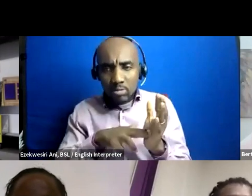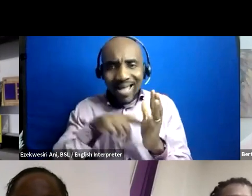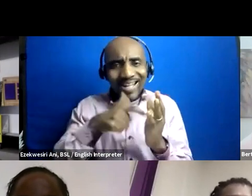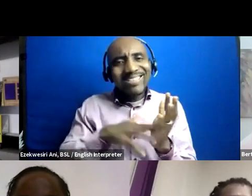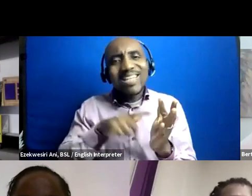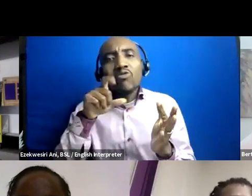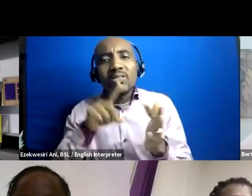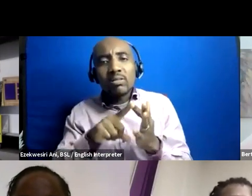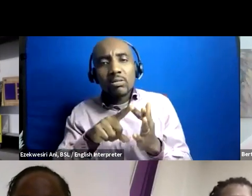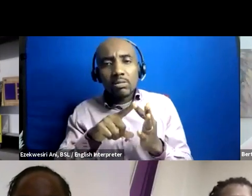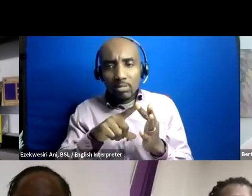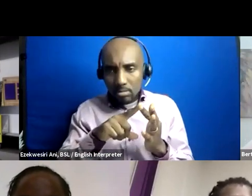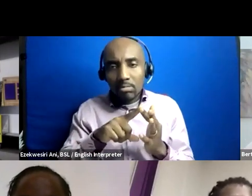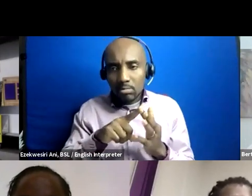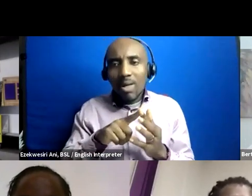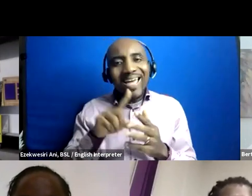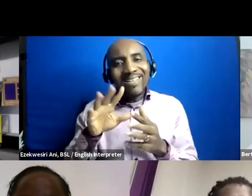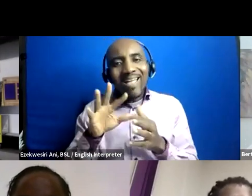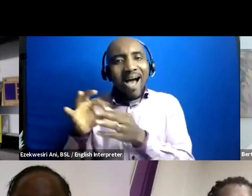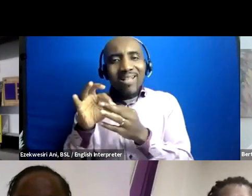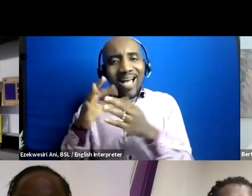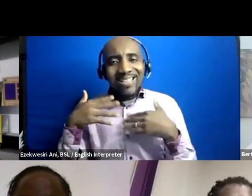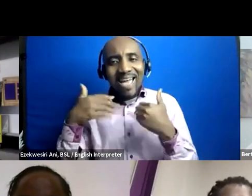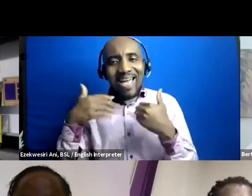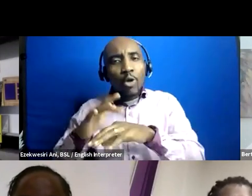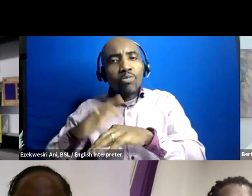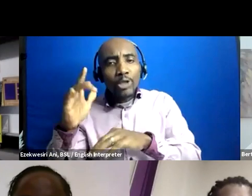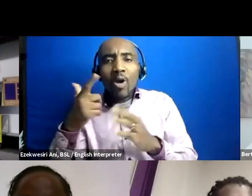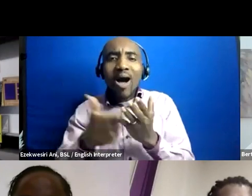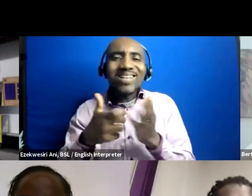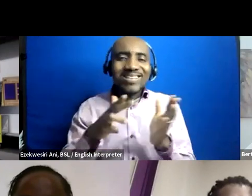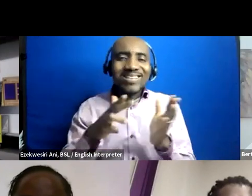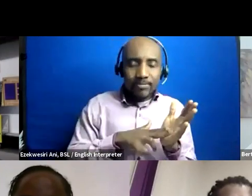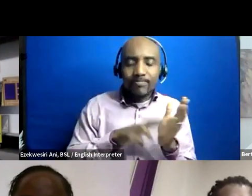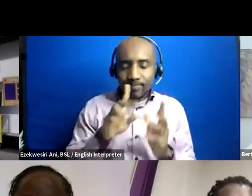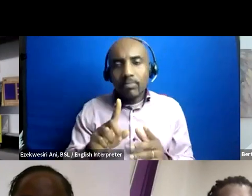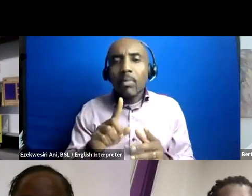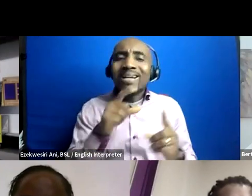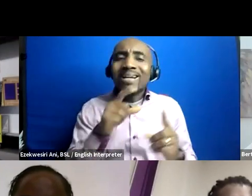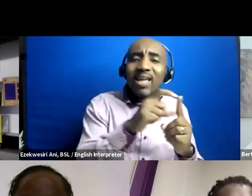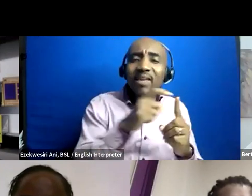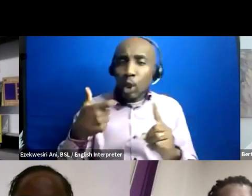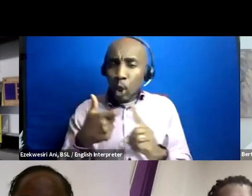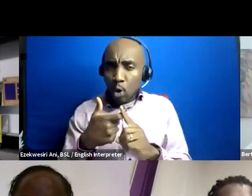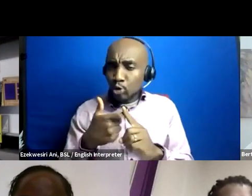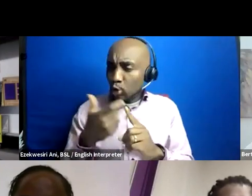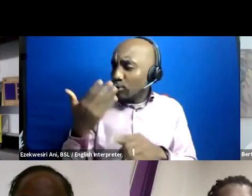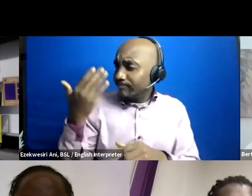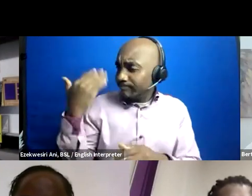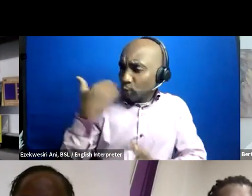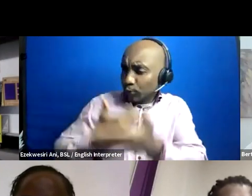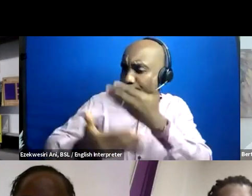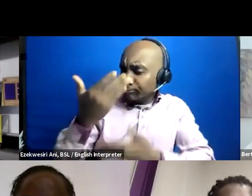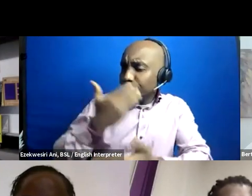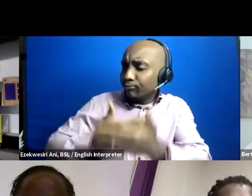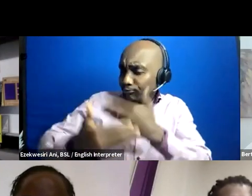an allied health professional. And I think both yourself, David, and Kojo, you've already made reference